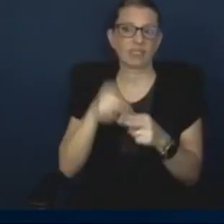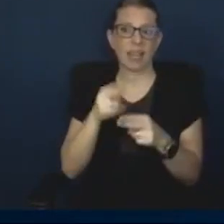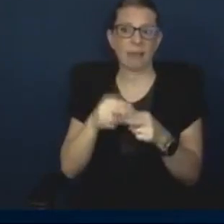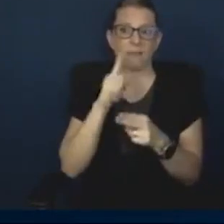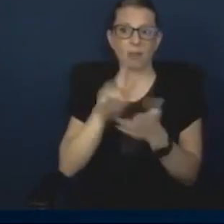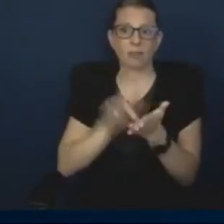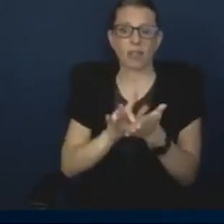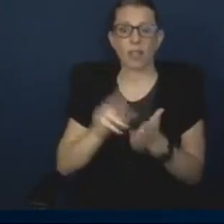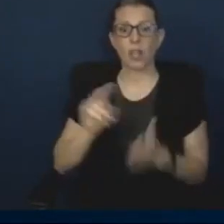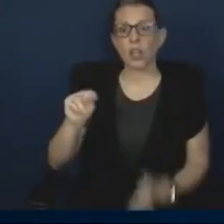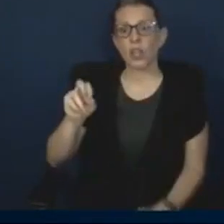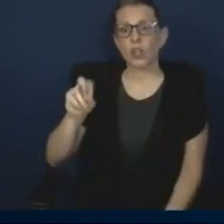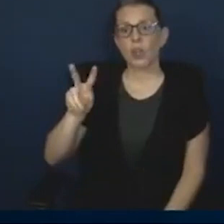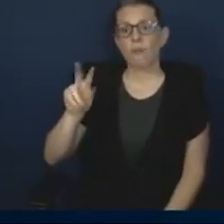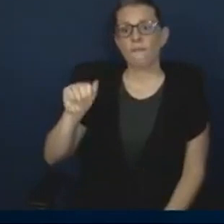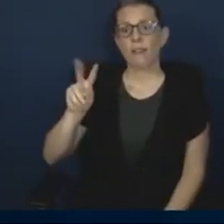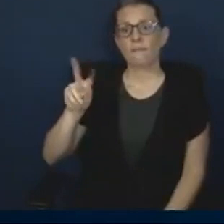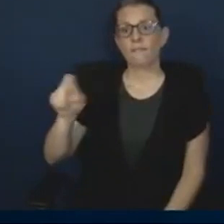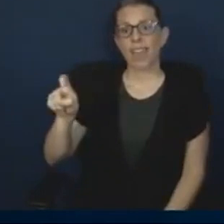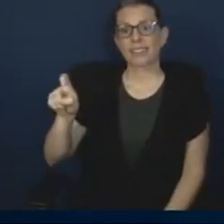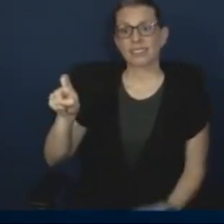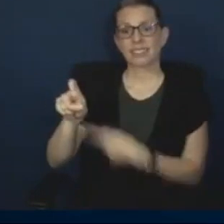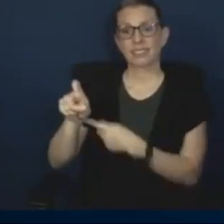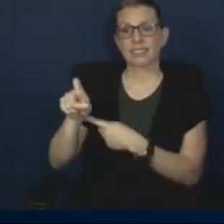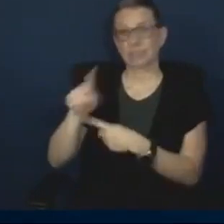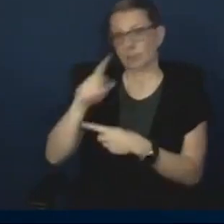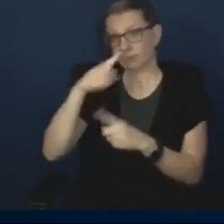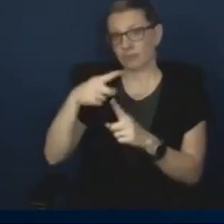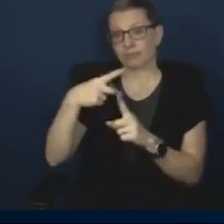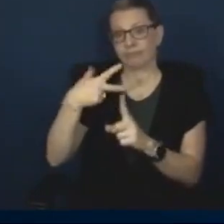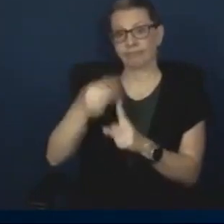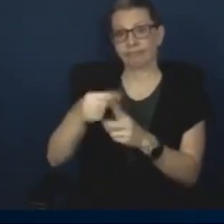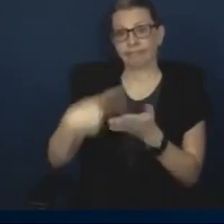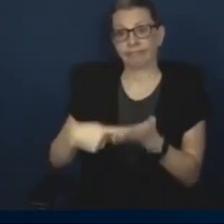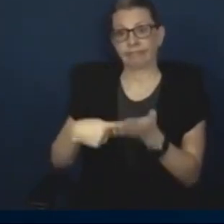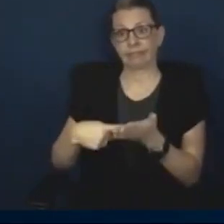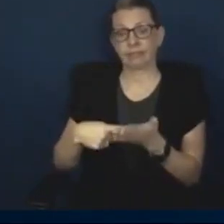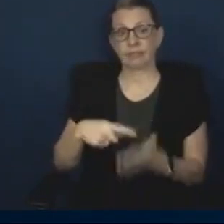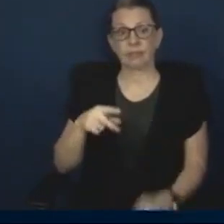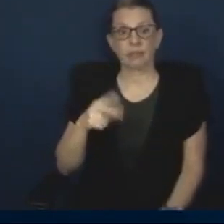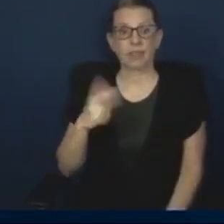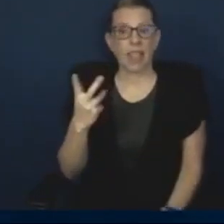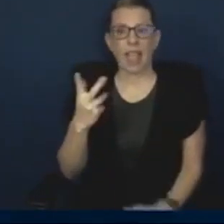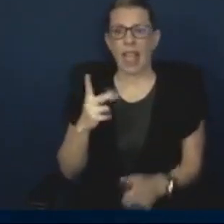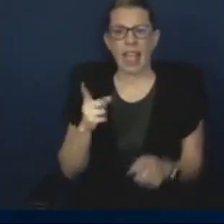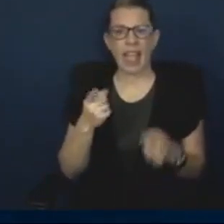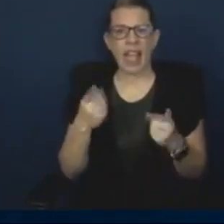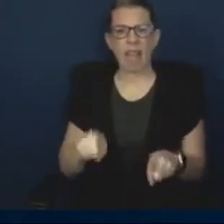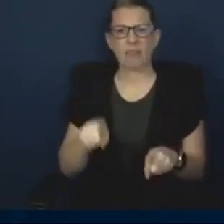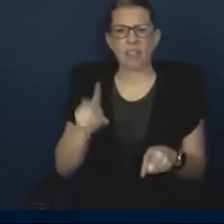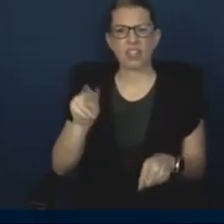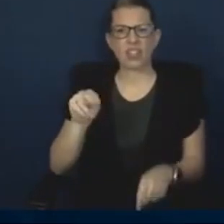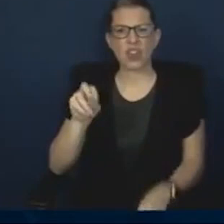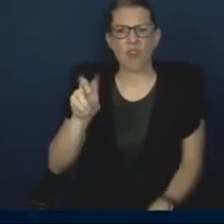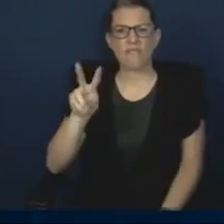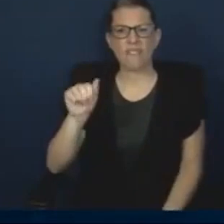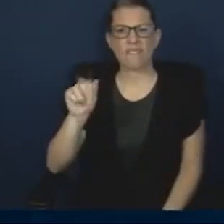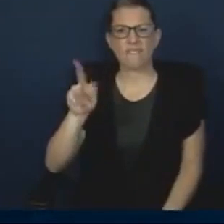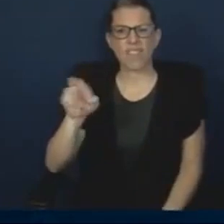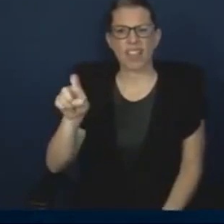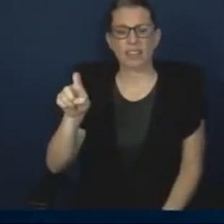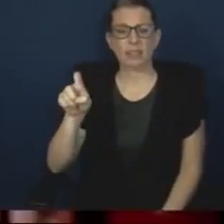Novavax? Who wants to jump in first? Yeah, what happened to it? Doctor? So Novavax looked pretty good